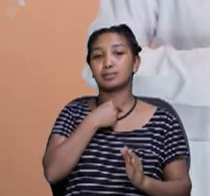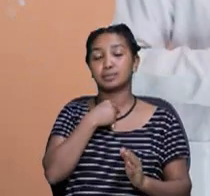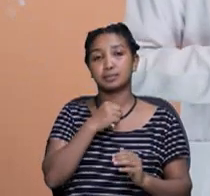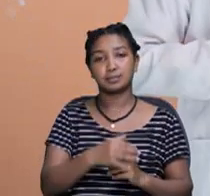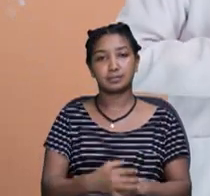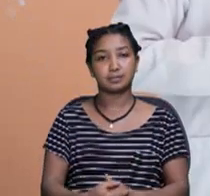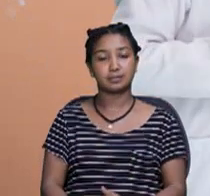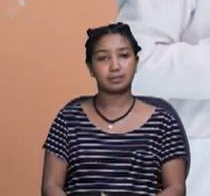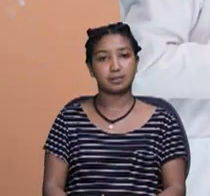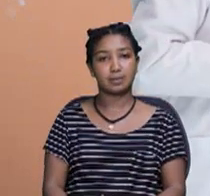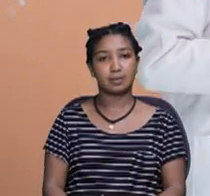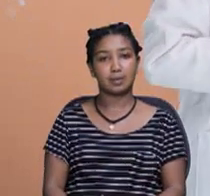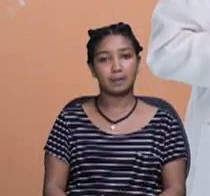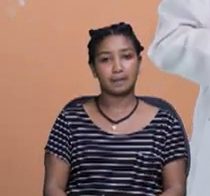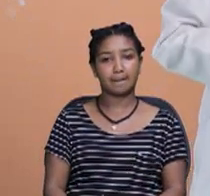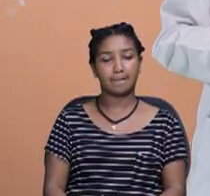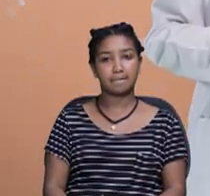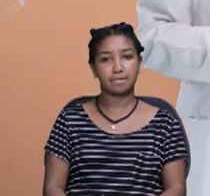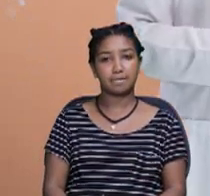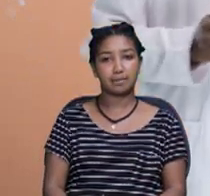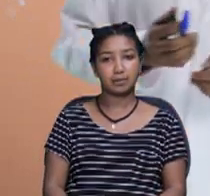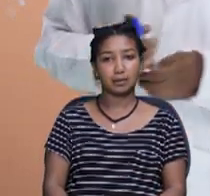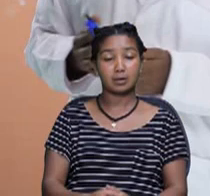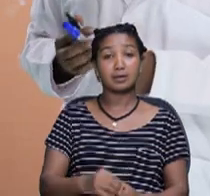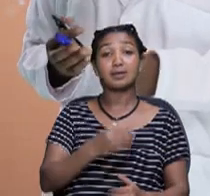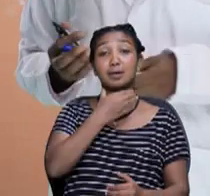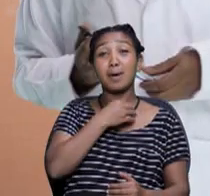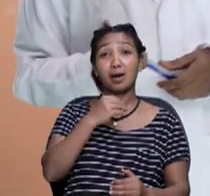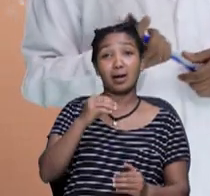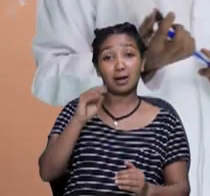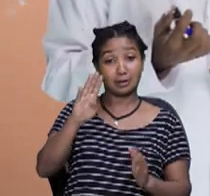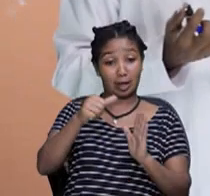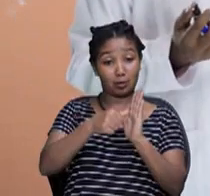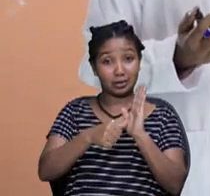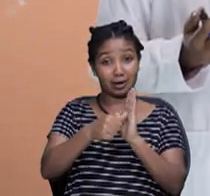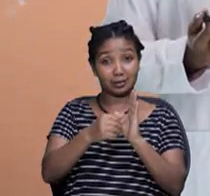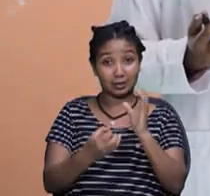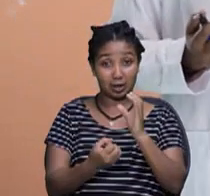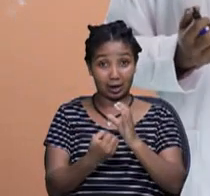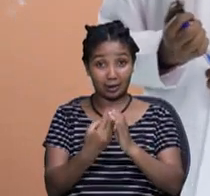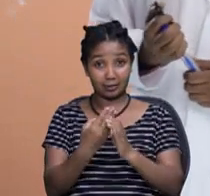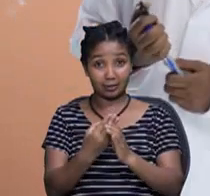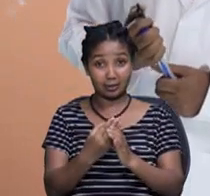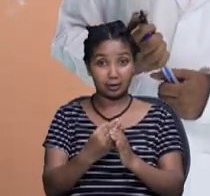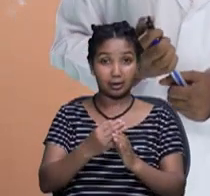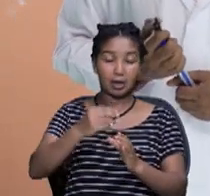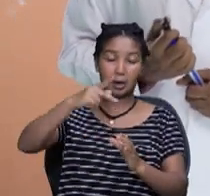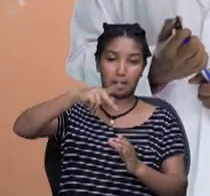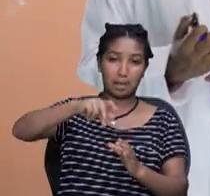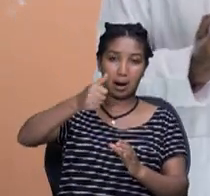parathyroid glands. The parathyroid gland secretes a